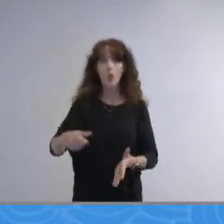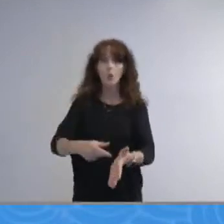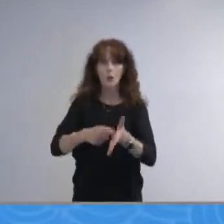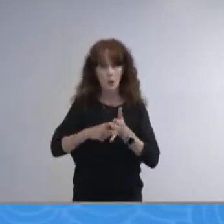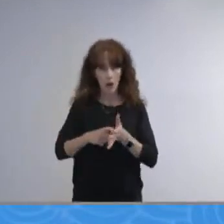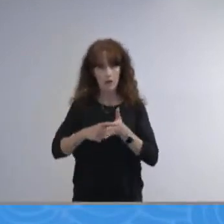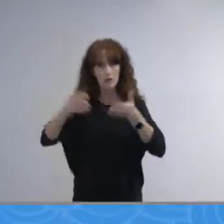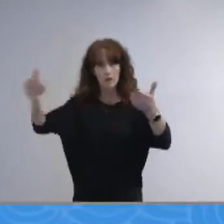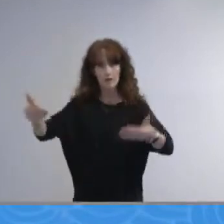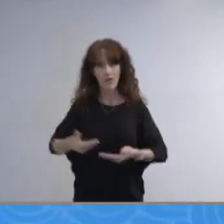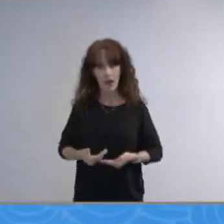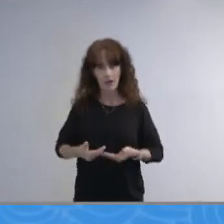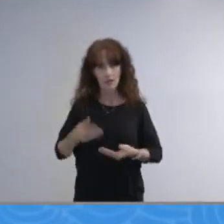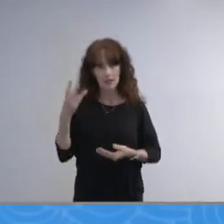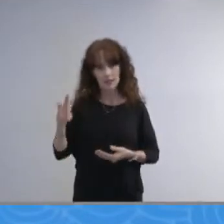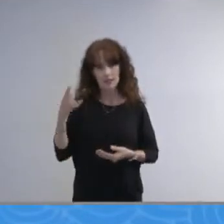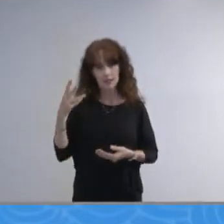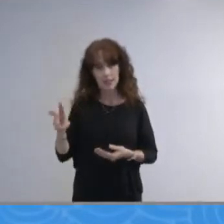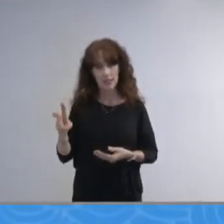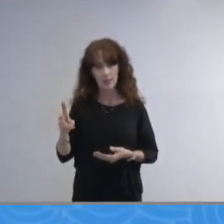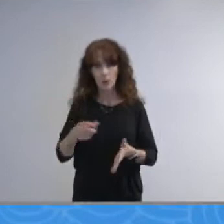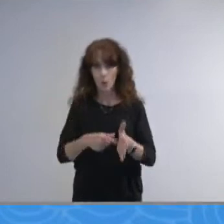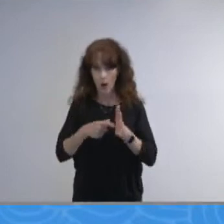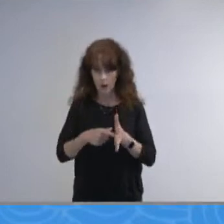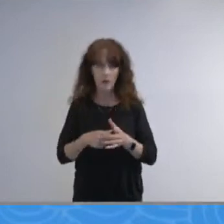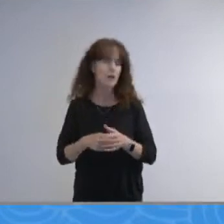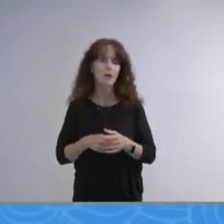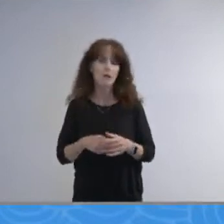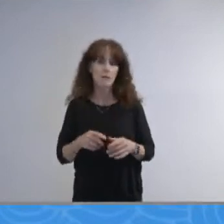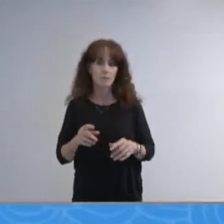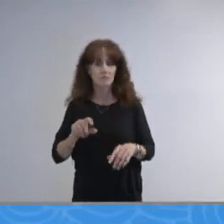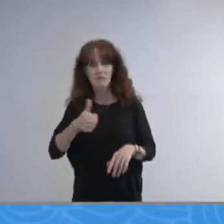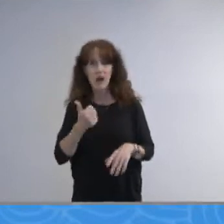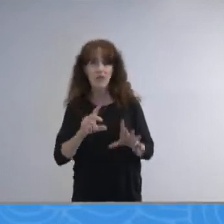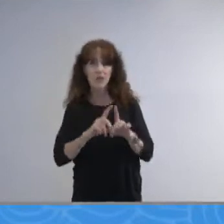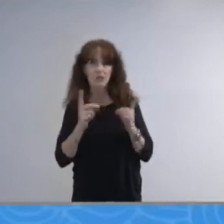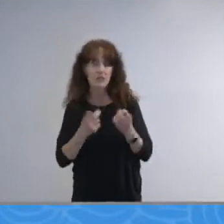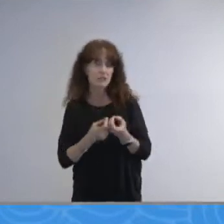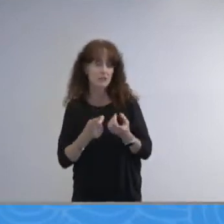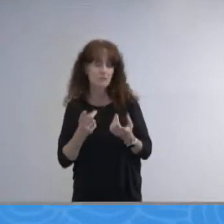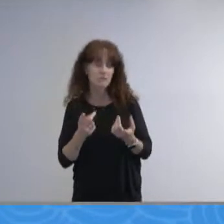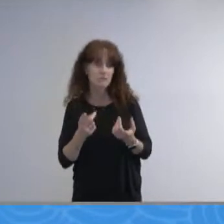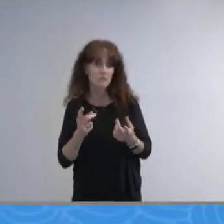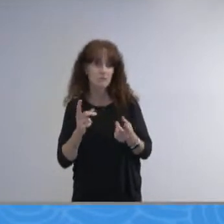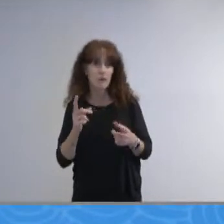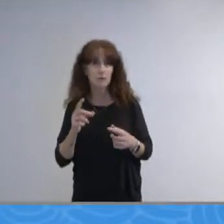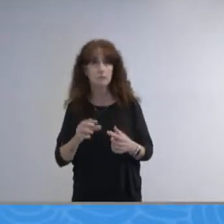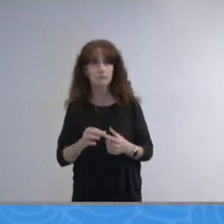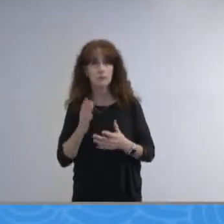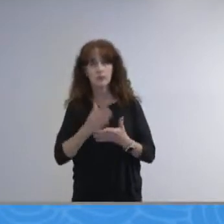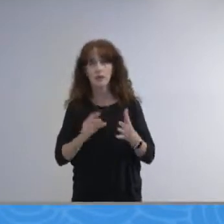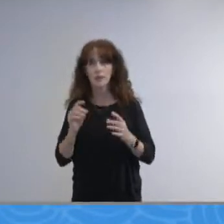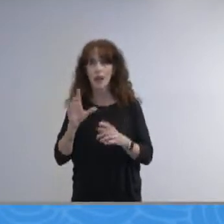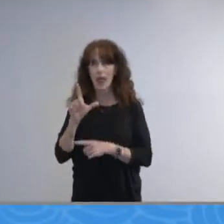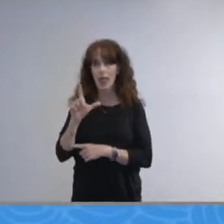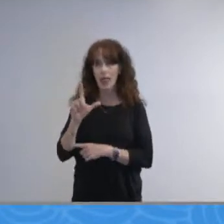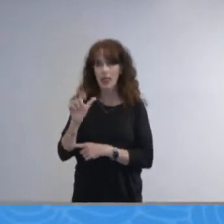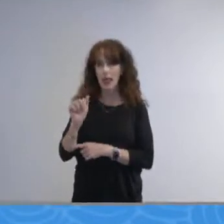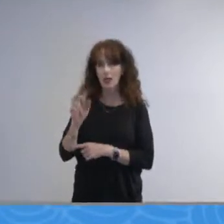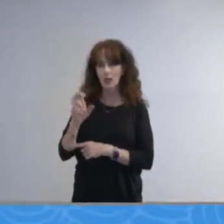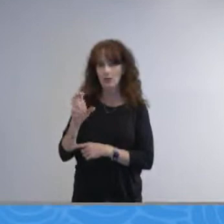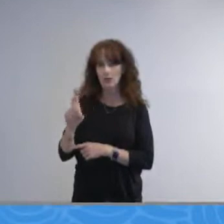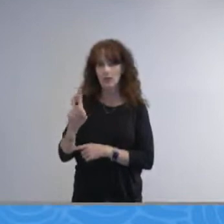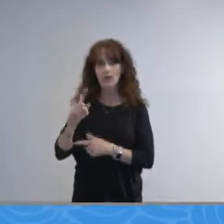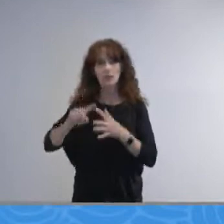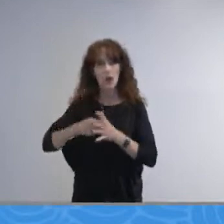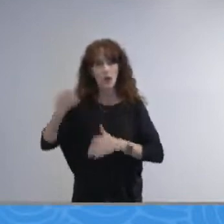to be invited to the IEP meeting. Other districts, certain districts may do it differently. I know LAUSD starts